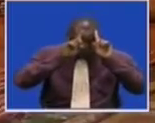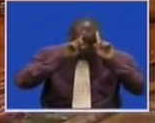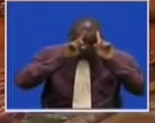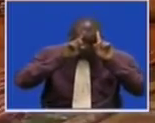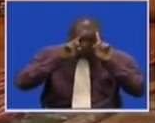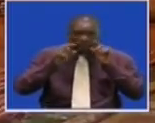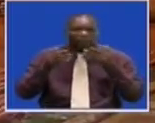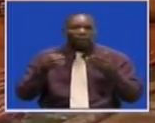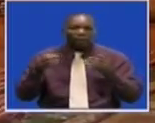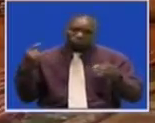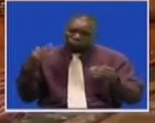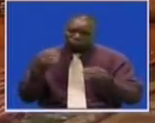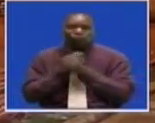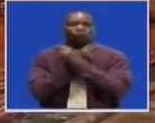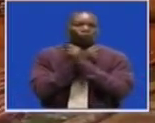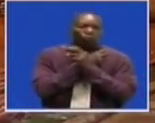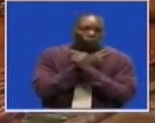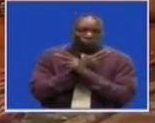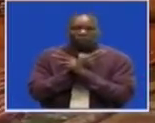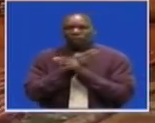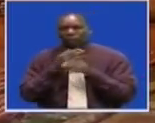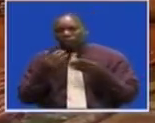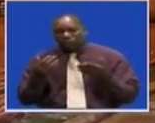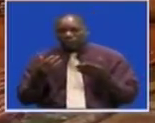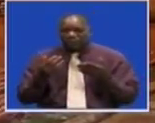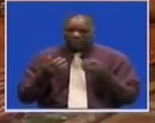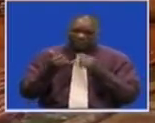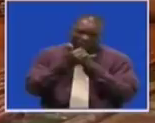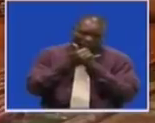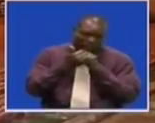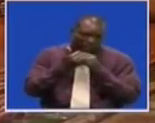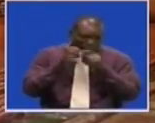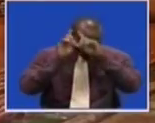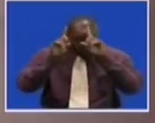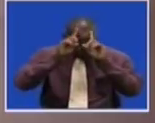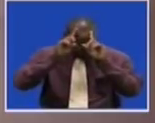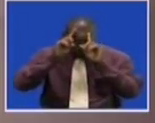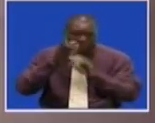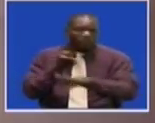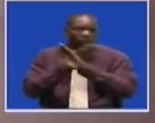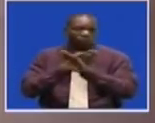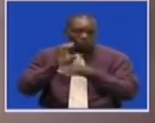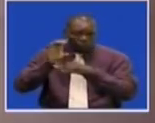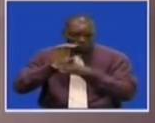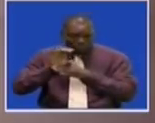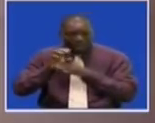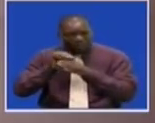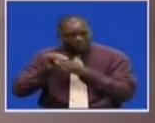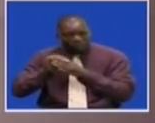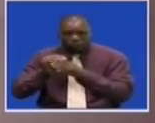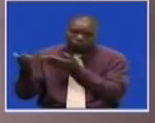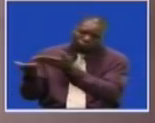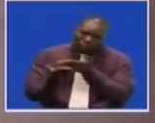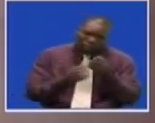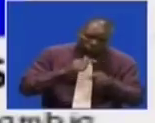has been crying over lack of consistent feed from that country in the recent past. And today, the mine, one